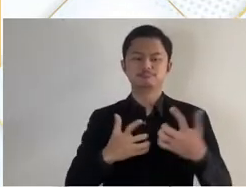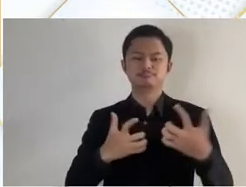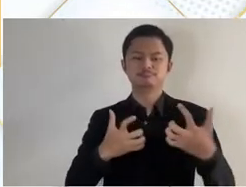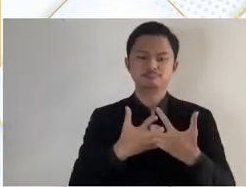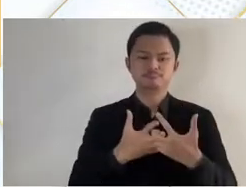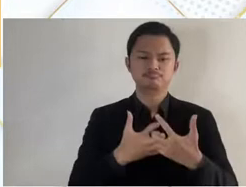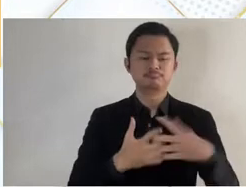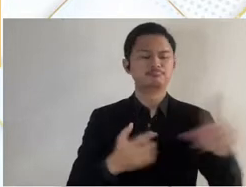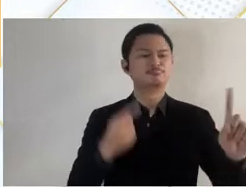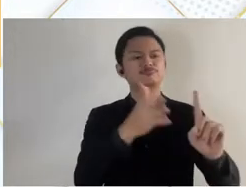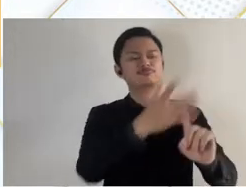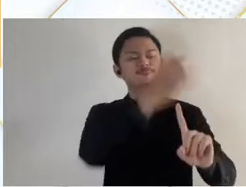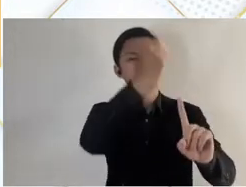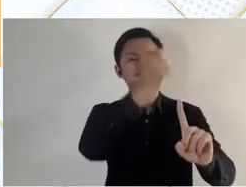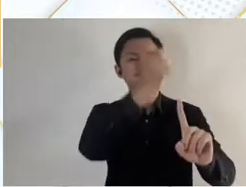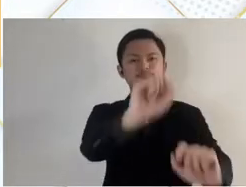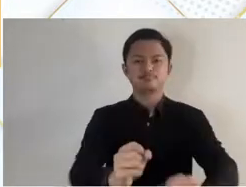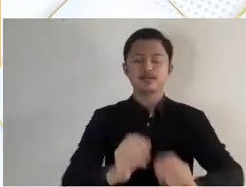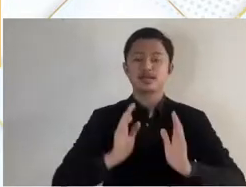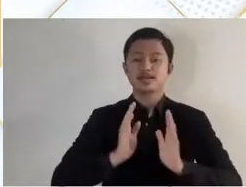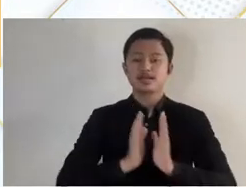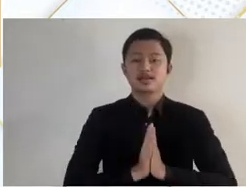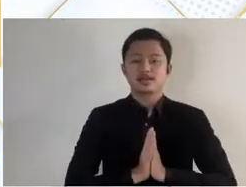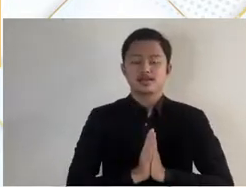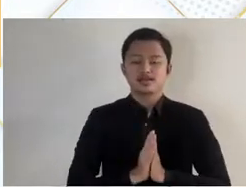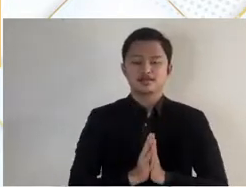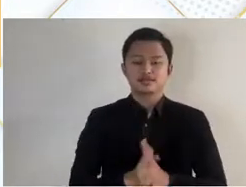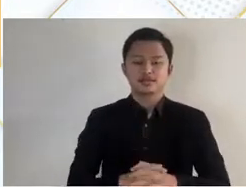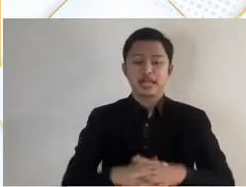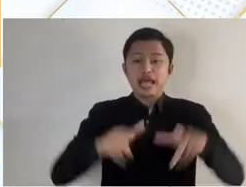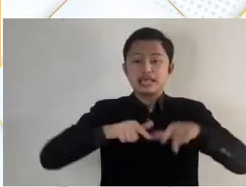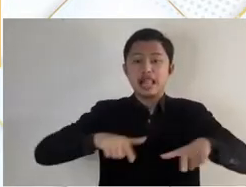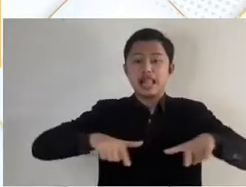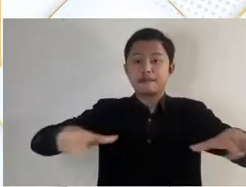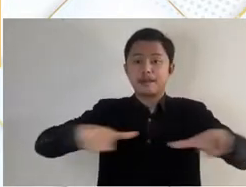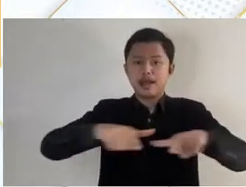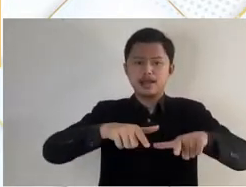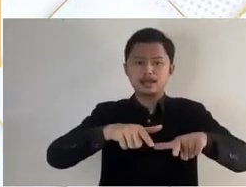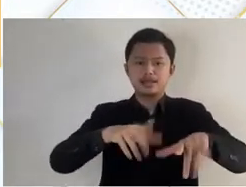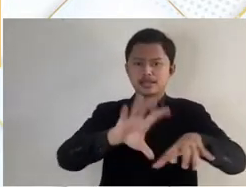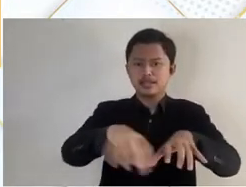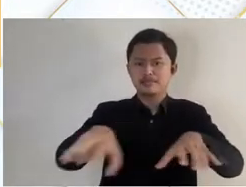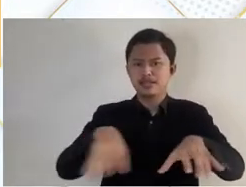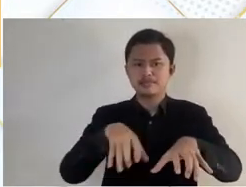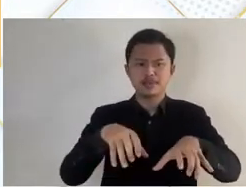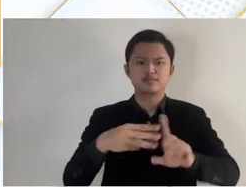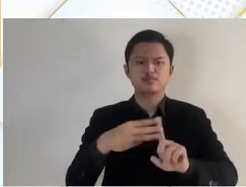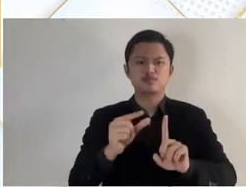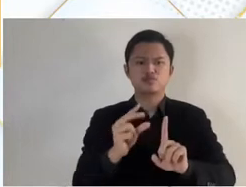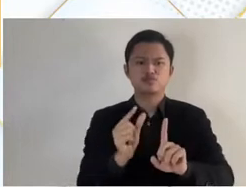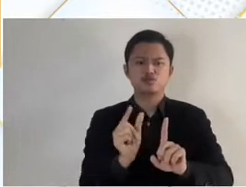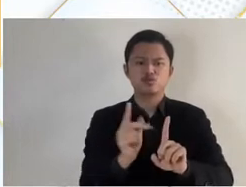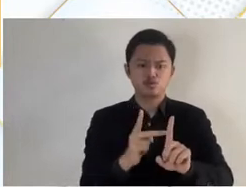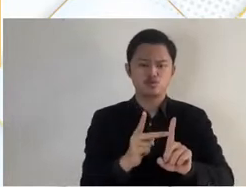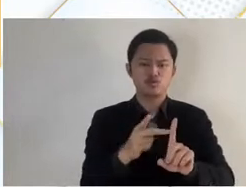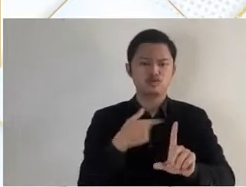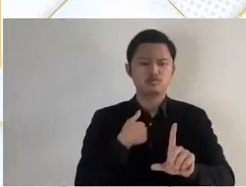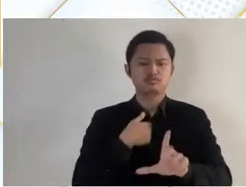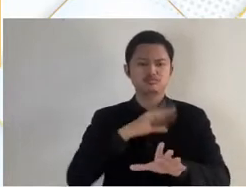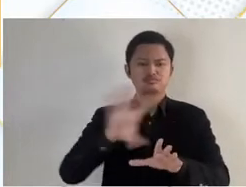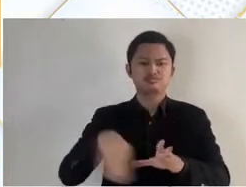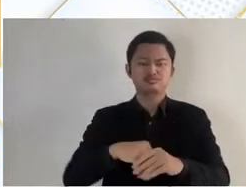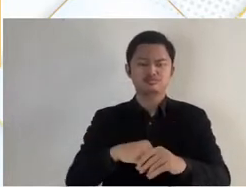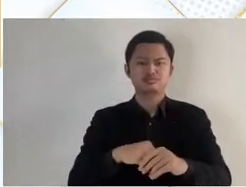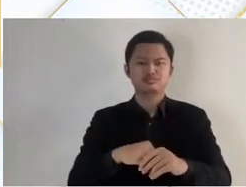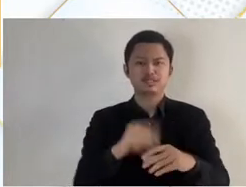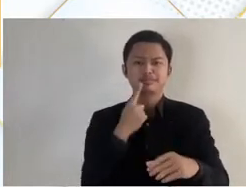Israel, and also with UNIFIL in Lebanon. And I have also served with a multinational force